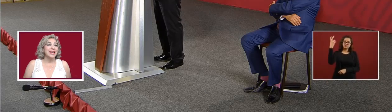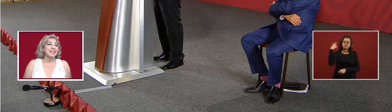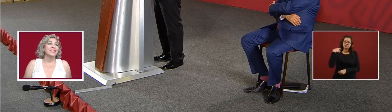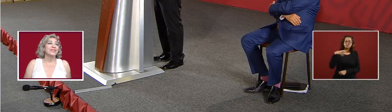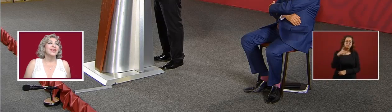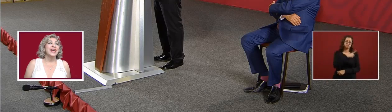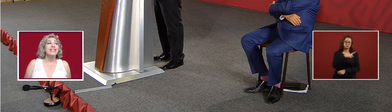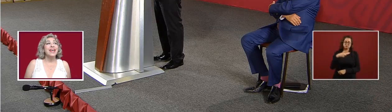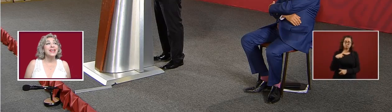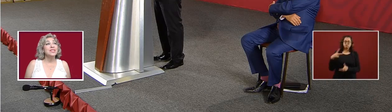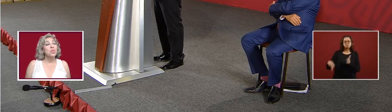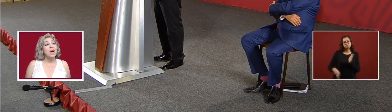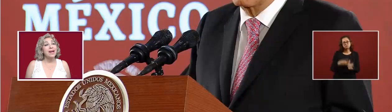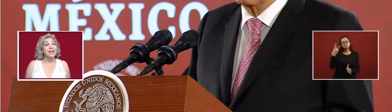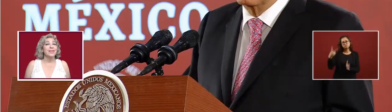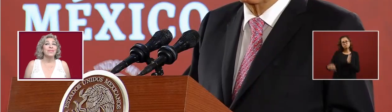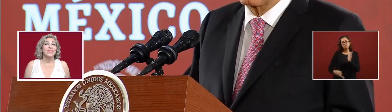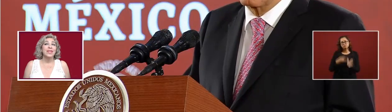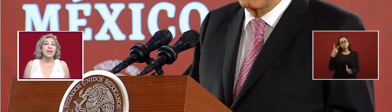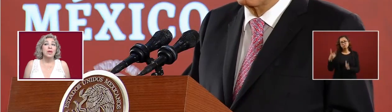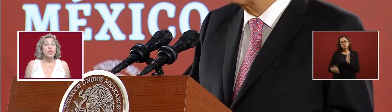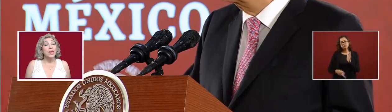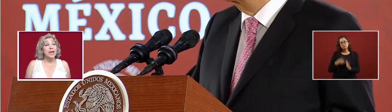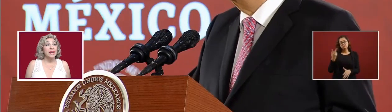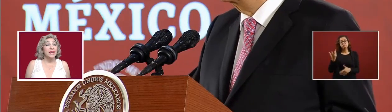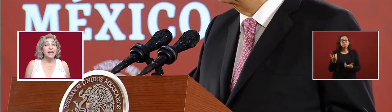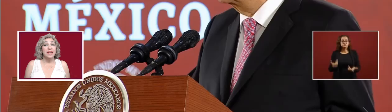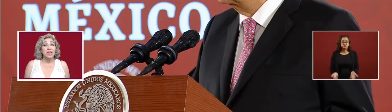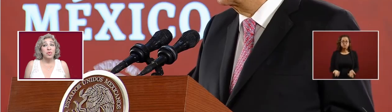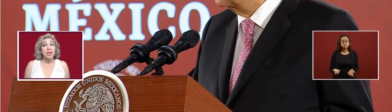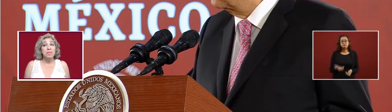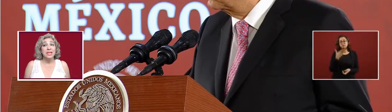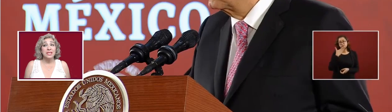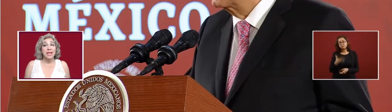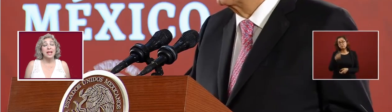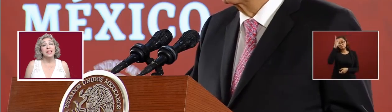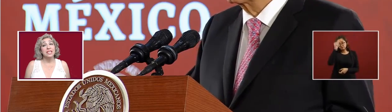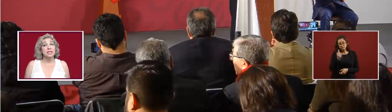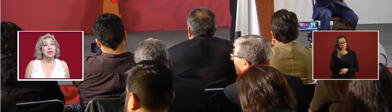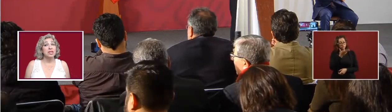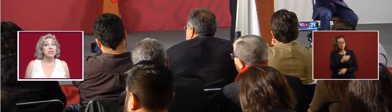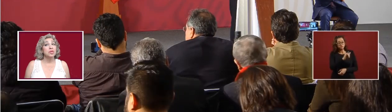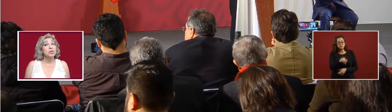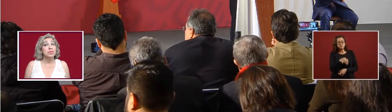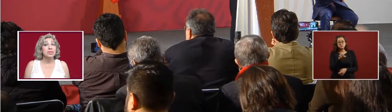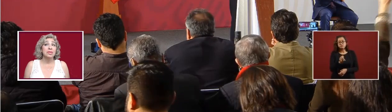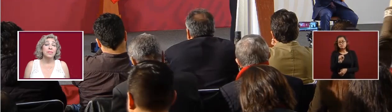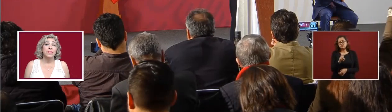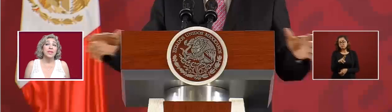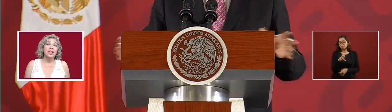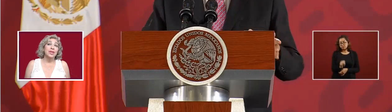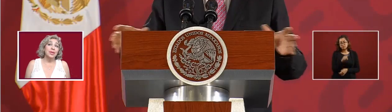Constantly. And, that is why, we got to get an agreement, and, Alex, Jesus,